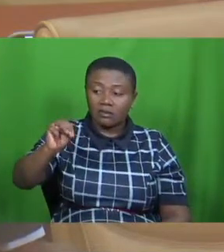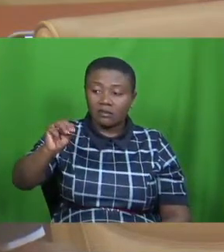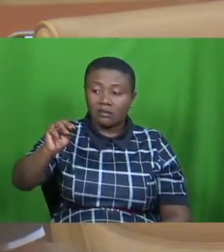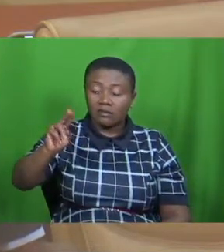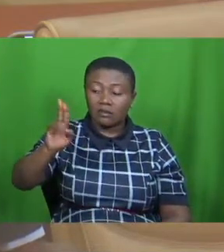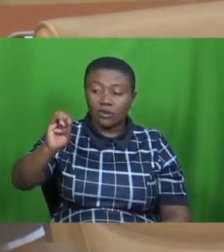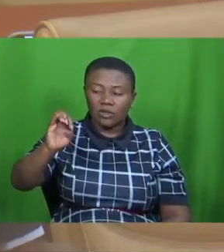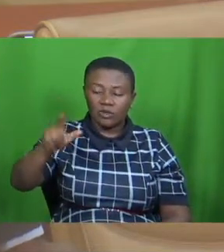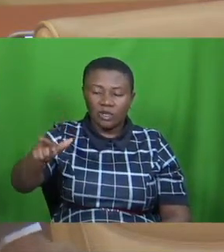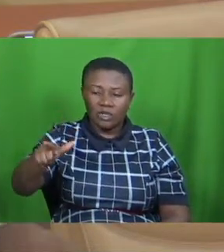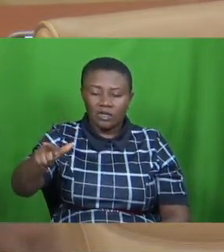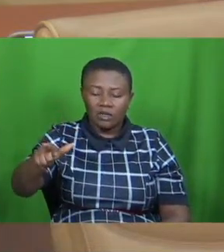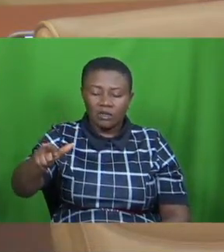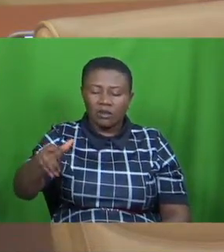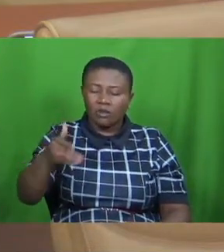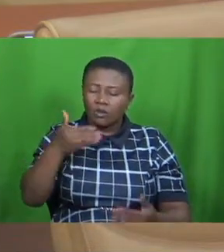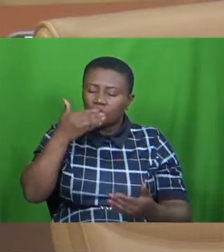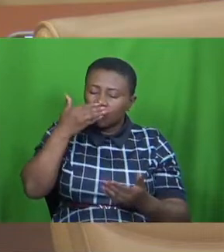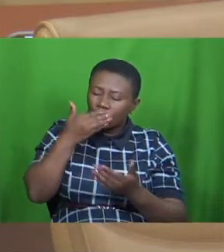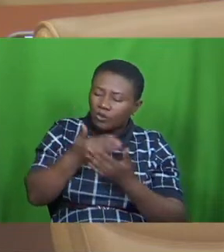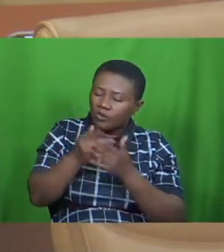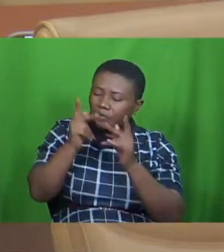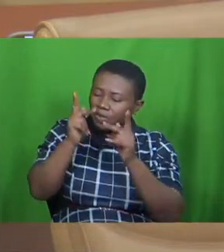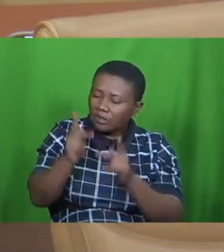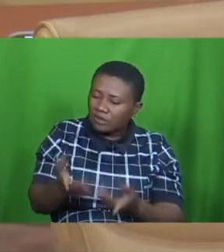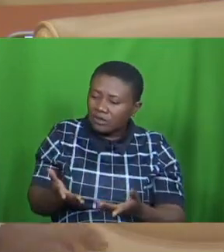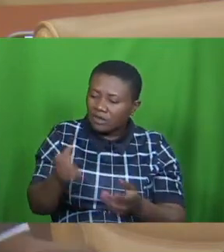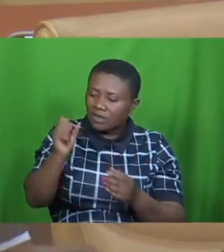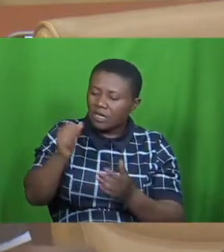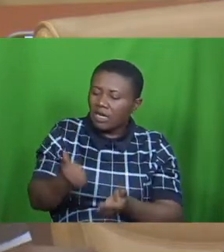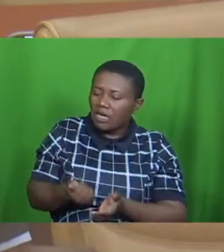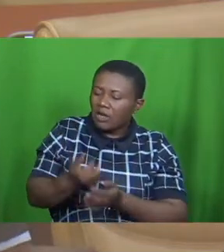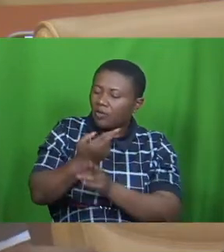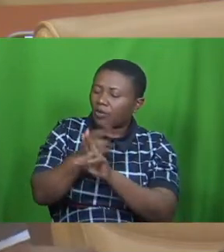affable, a problem solver, unifier,